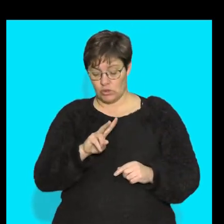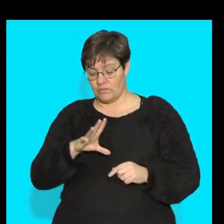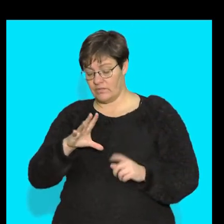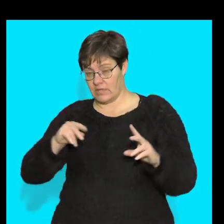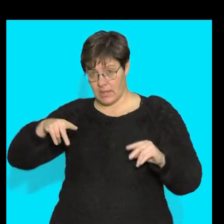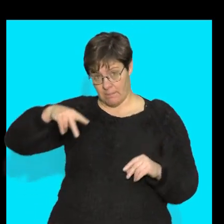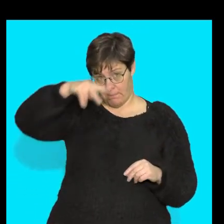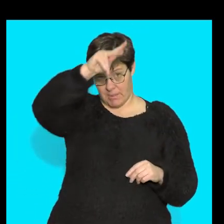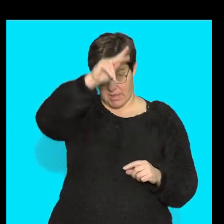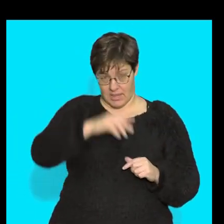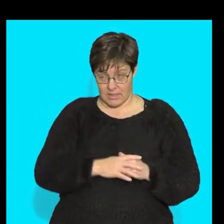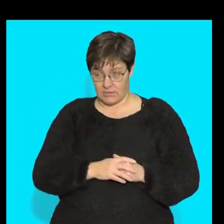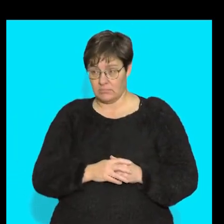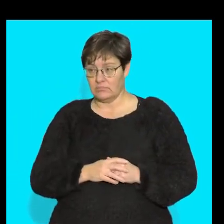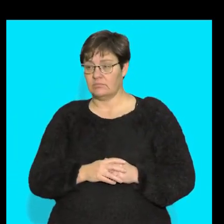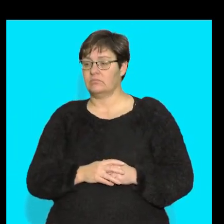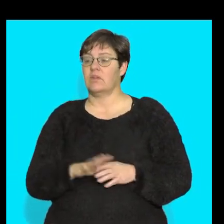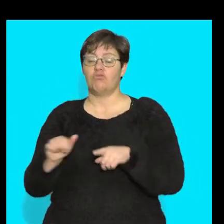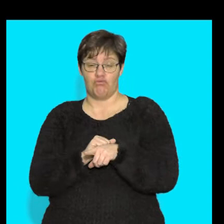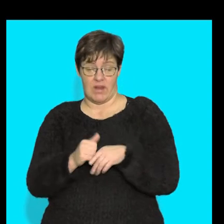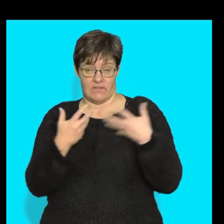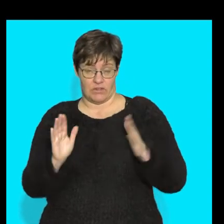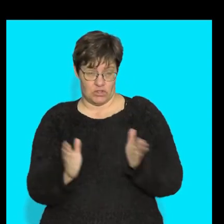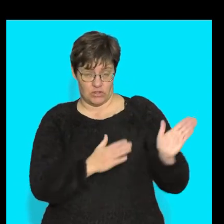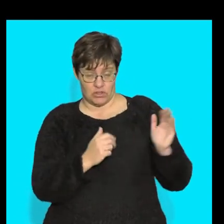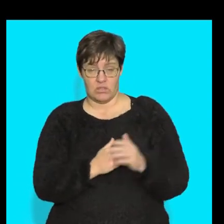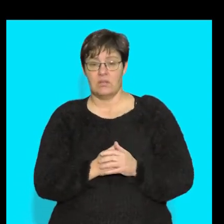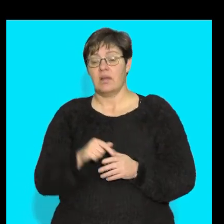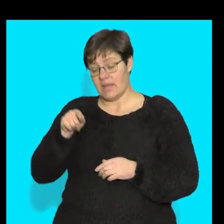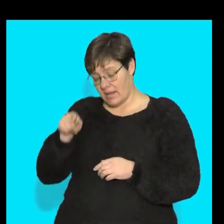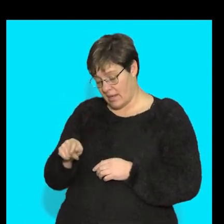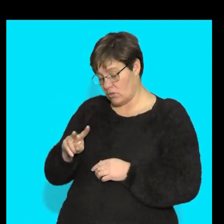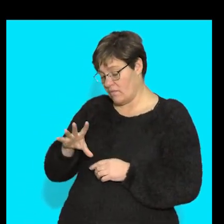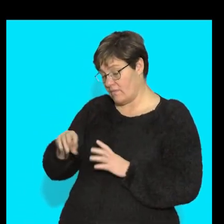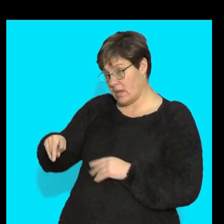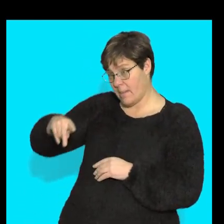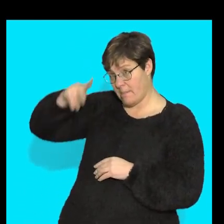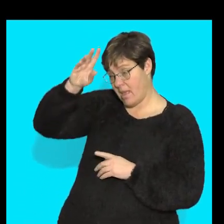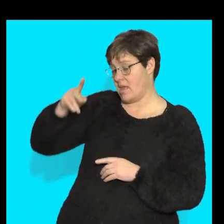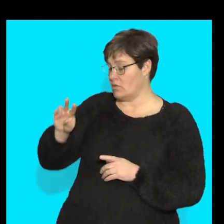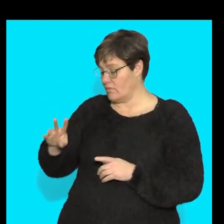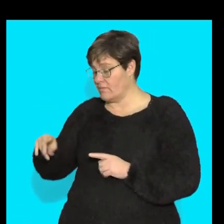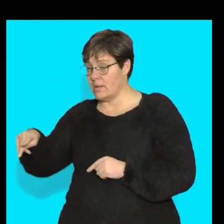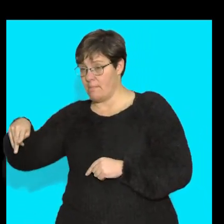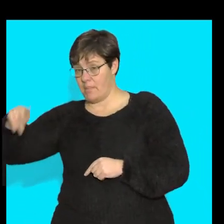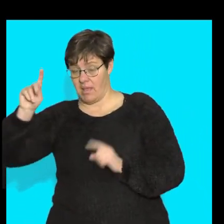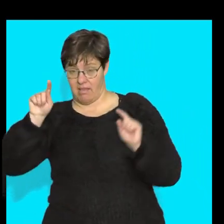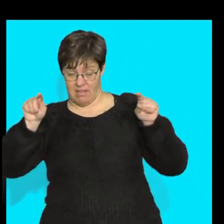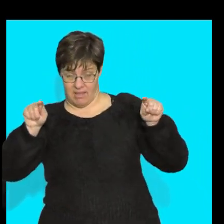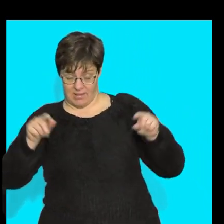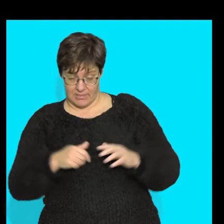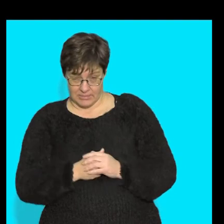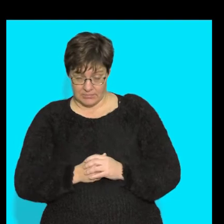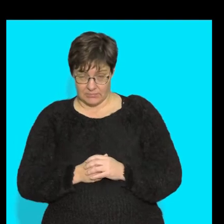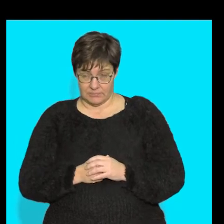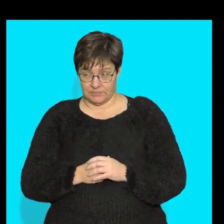give 250 after training, that is. This must give 250, this person as well. And then lastly, this person